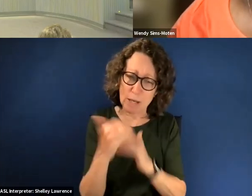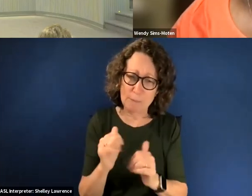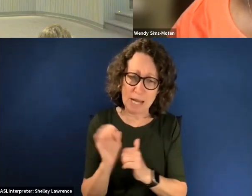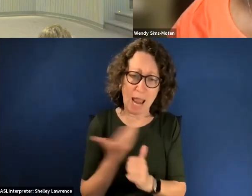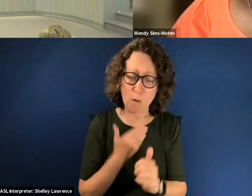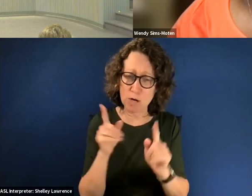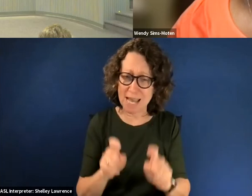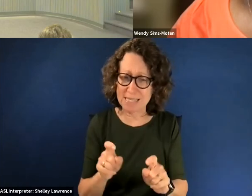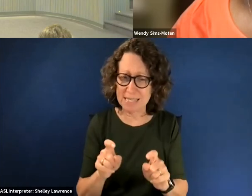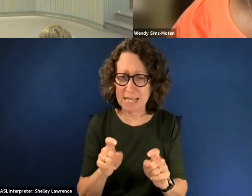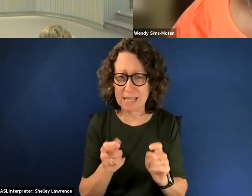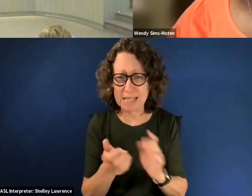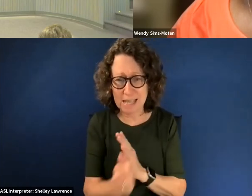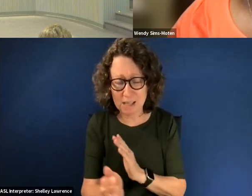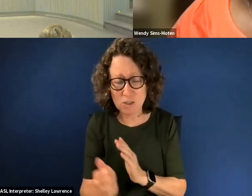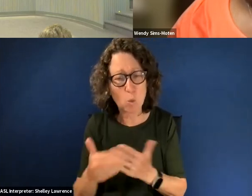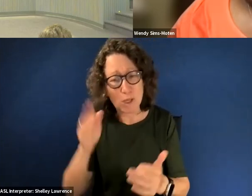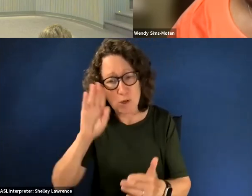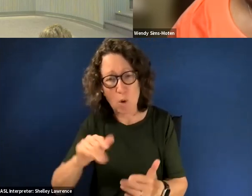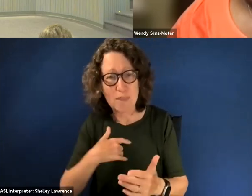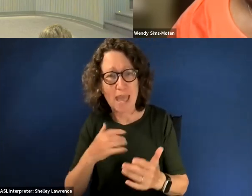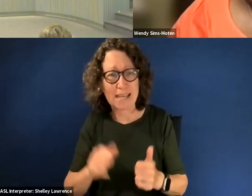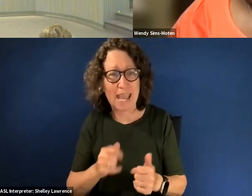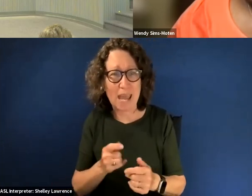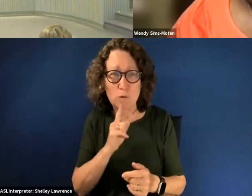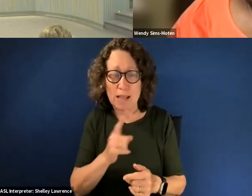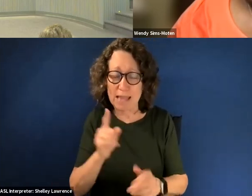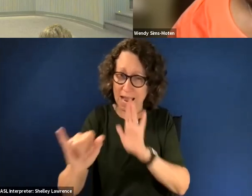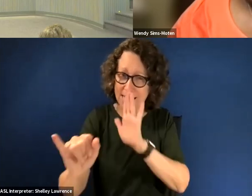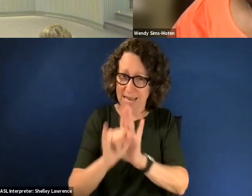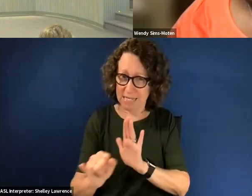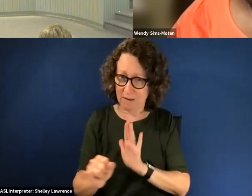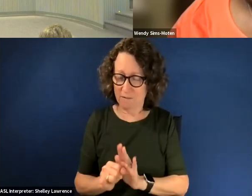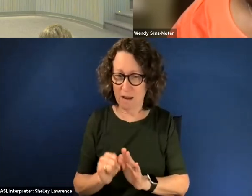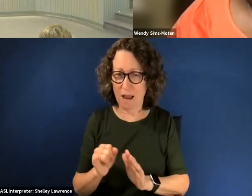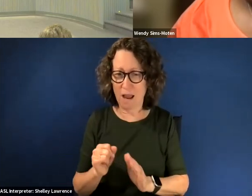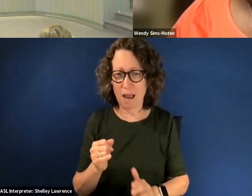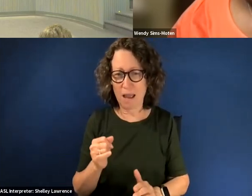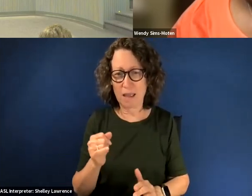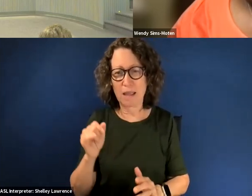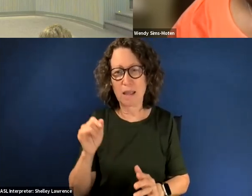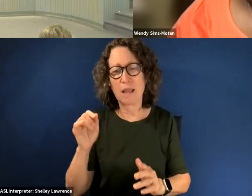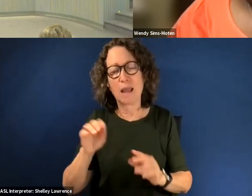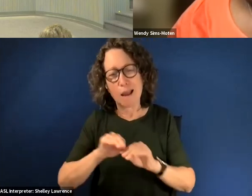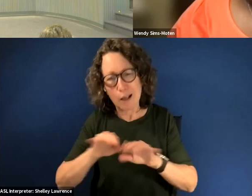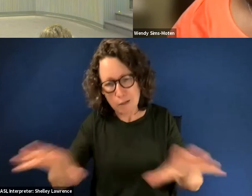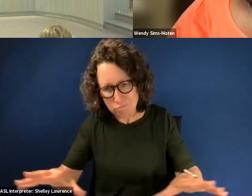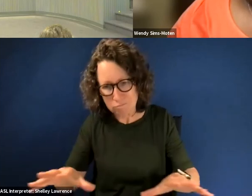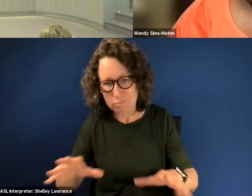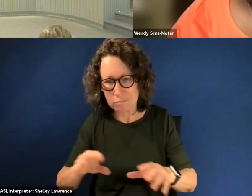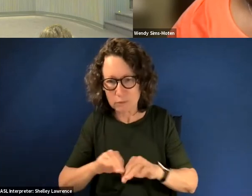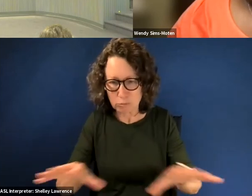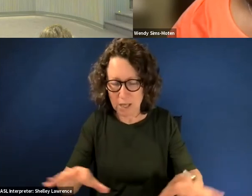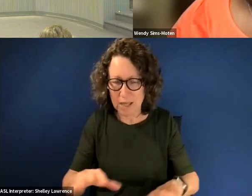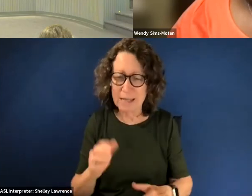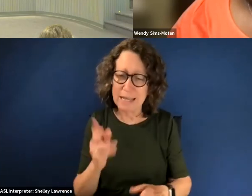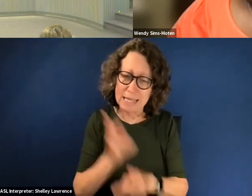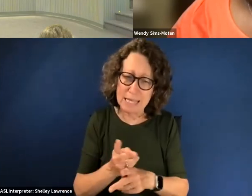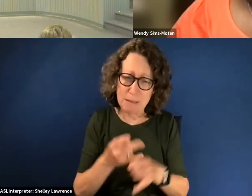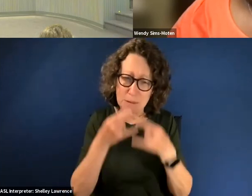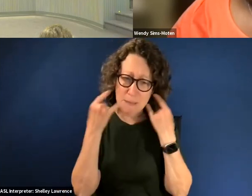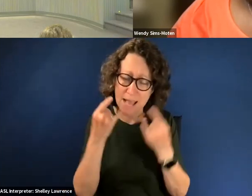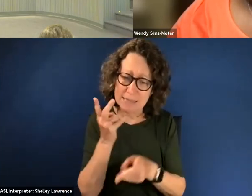testing capabilities when we know this can genuinely identify and reduce community spread. So please keep the